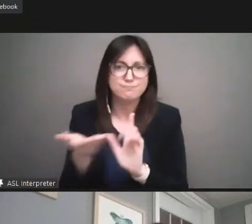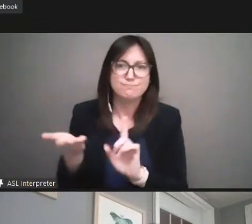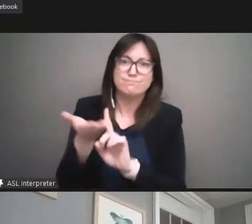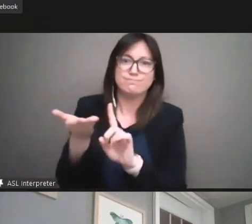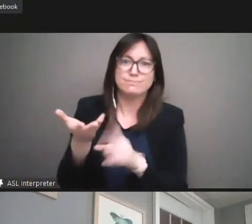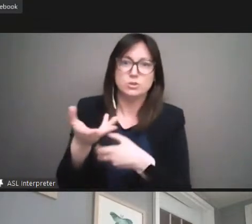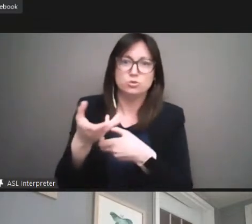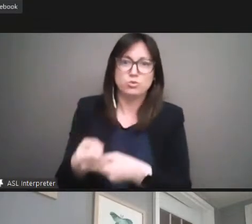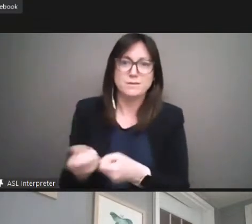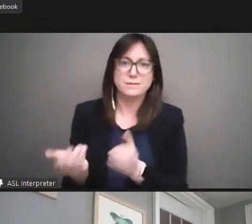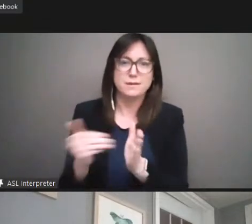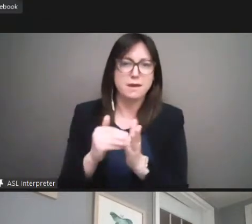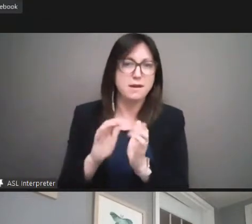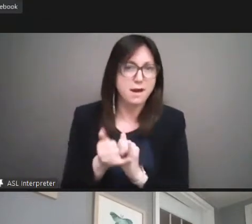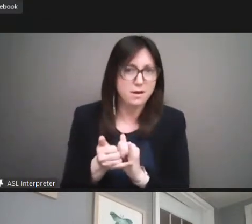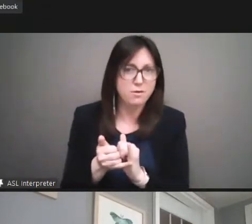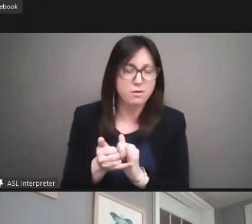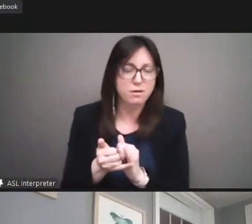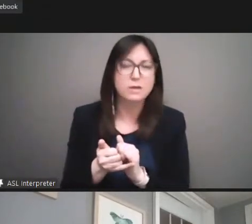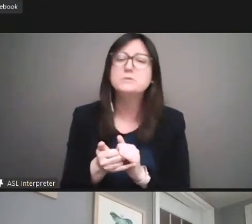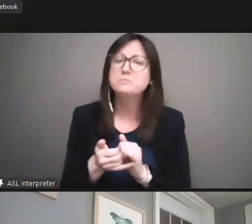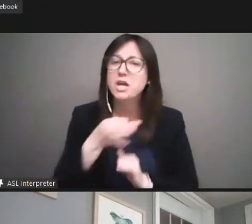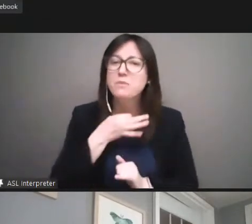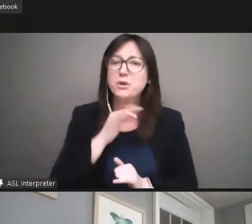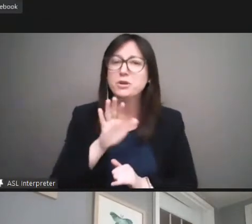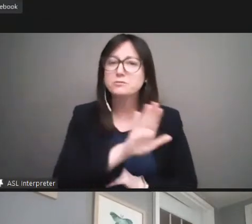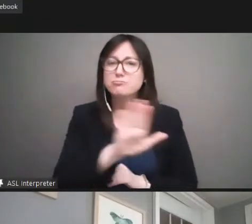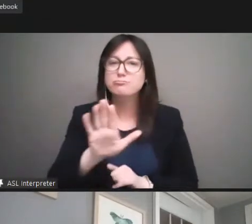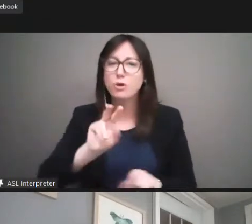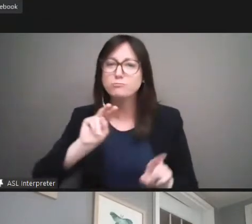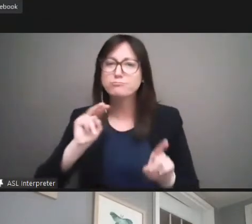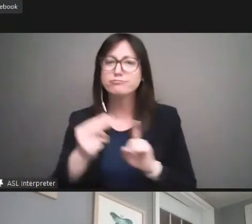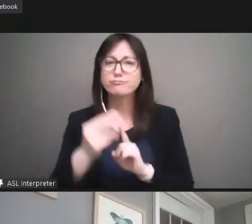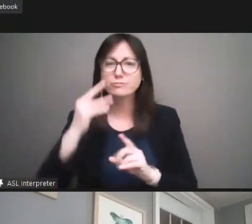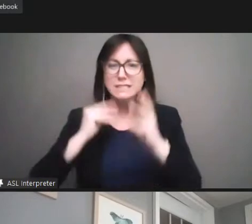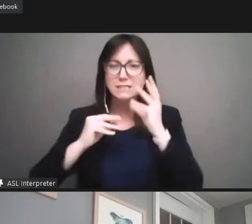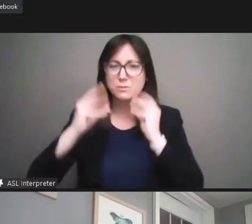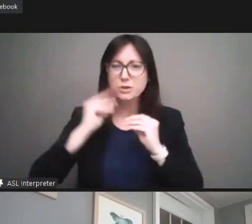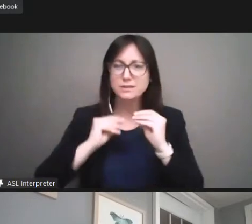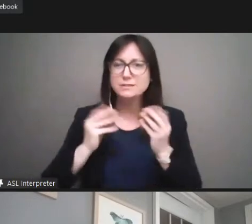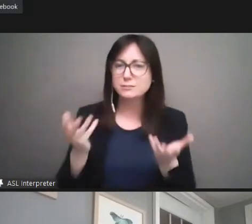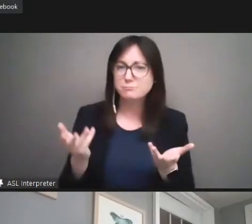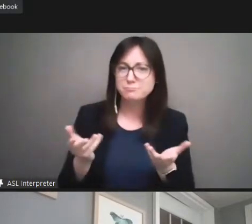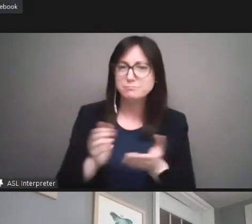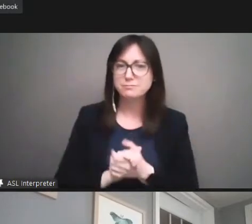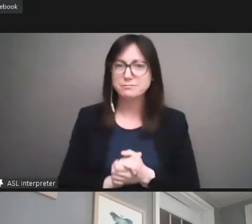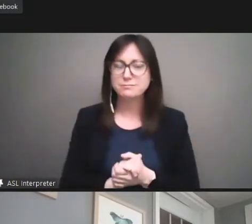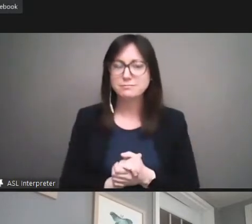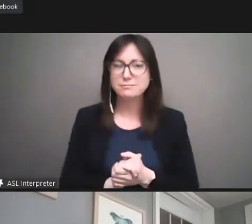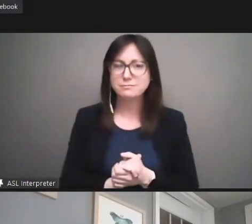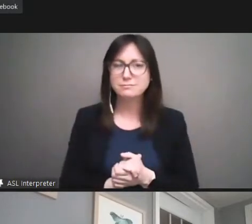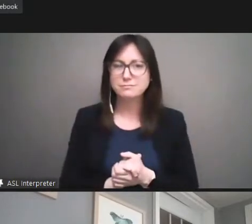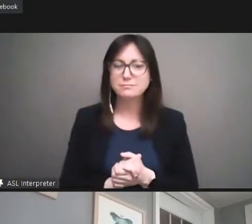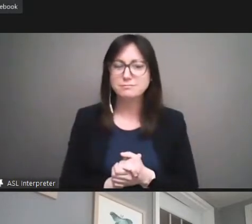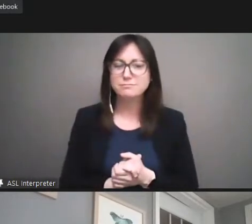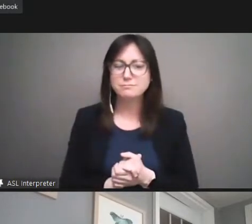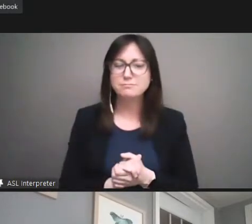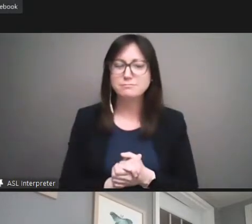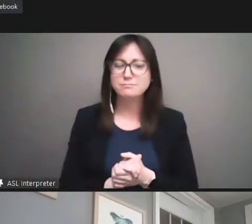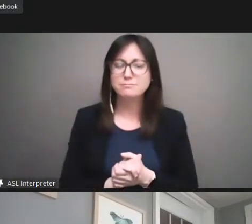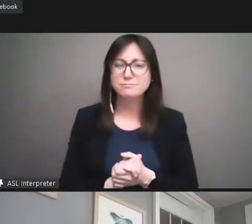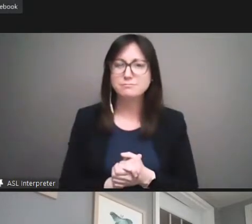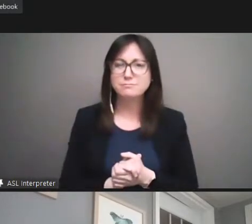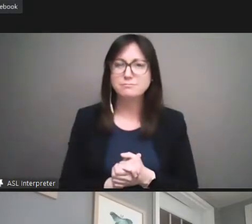thoughts, either, you know, your experiences or experiences that you're aware of that link to